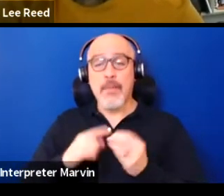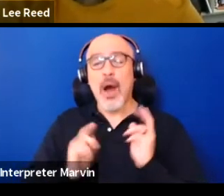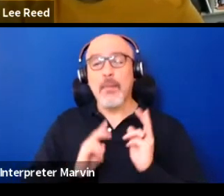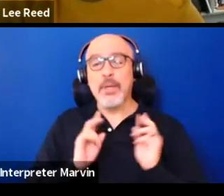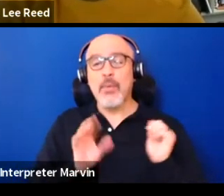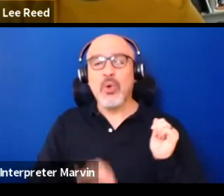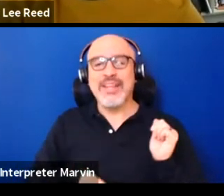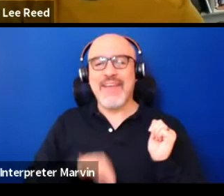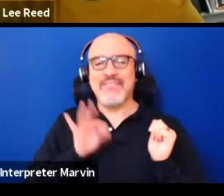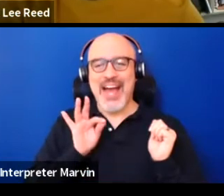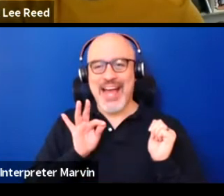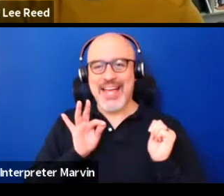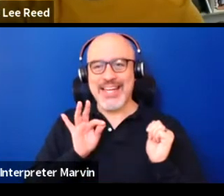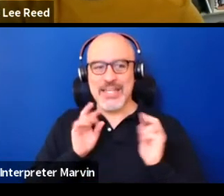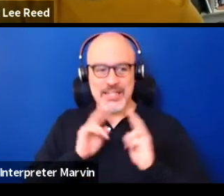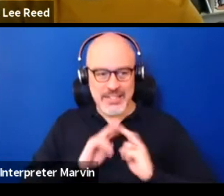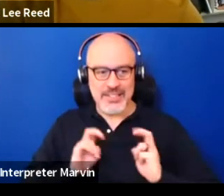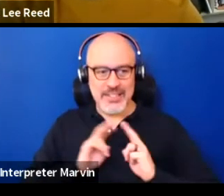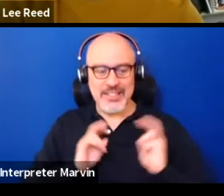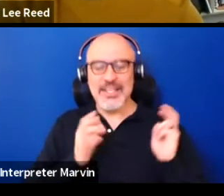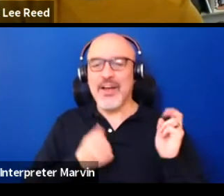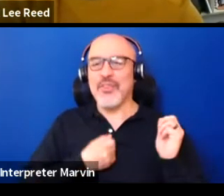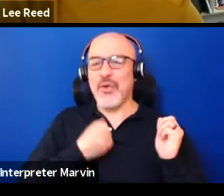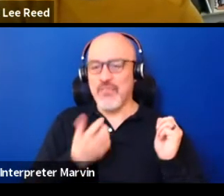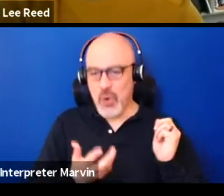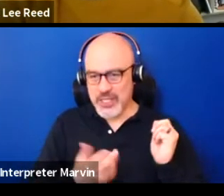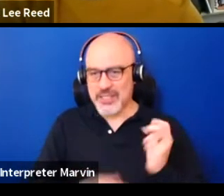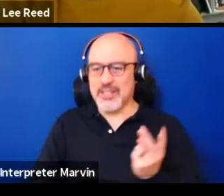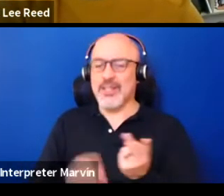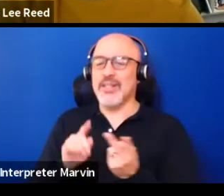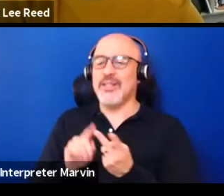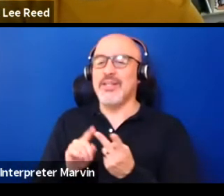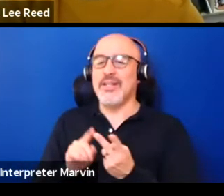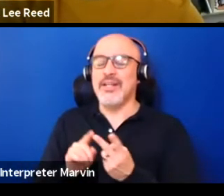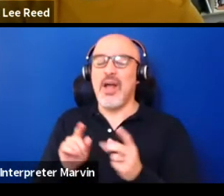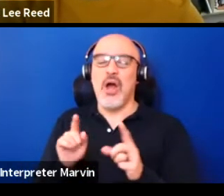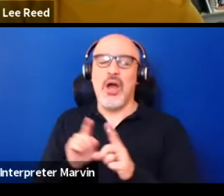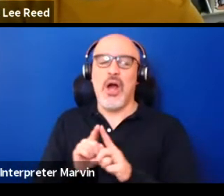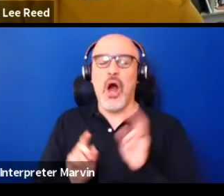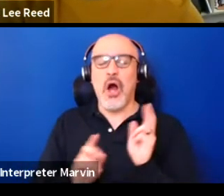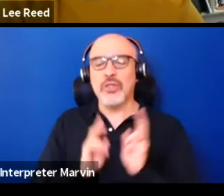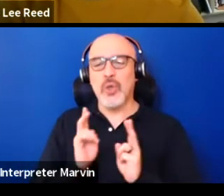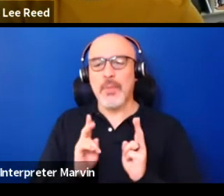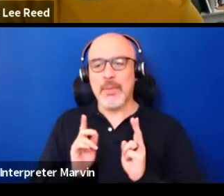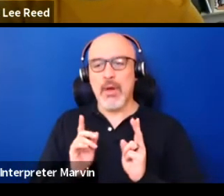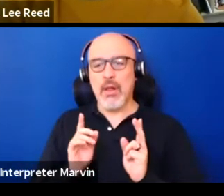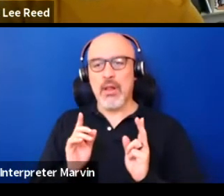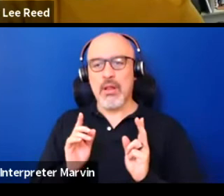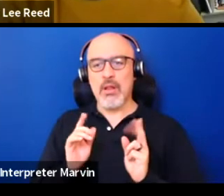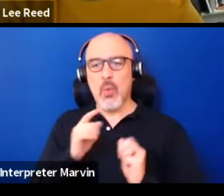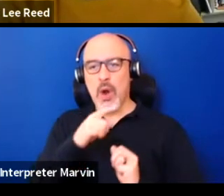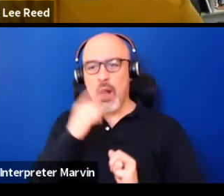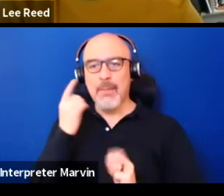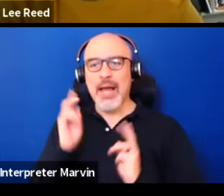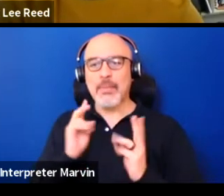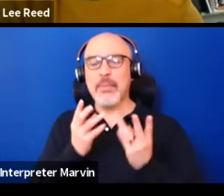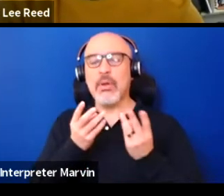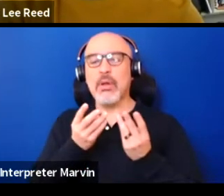voices. And I also gravitate toward plays where Black people heal their relationships with each